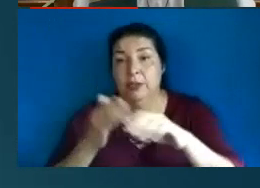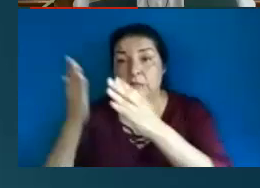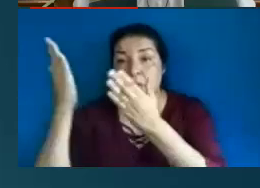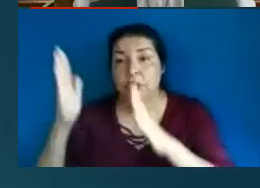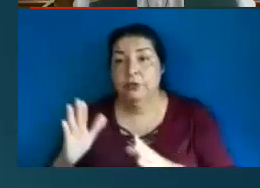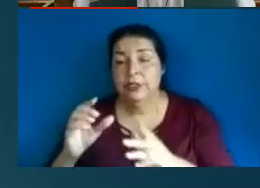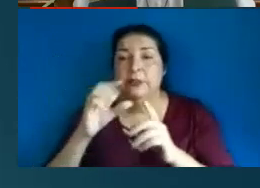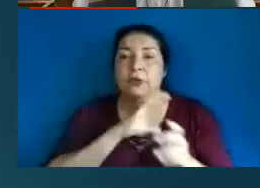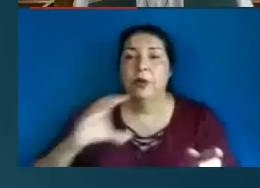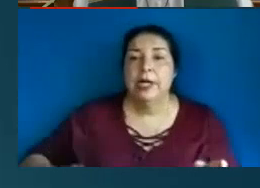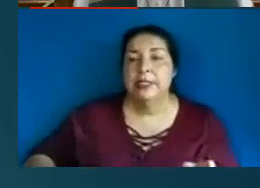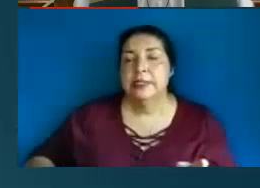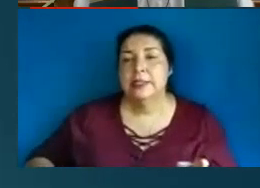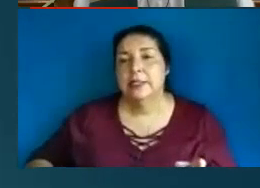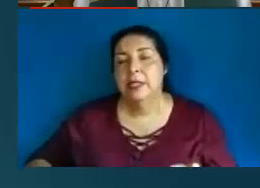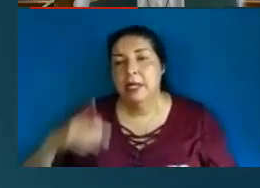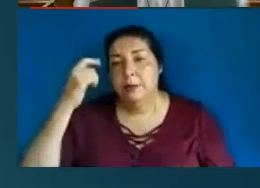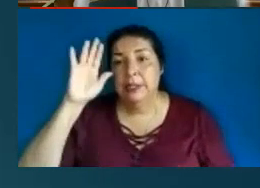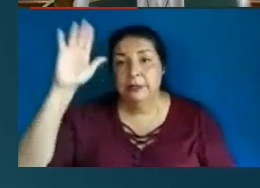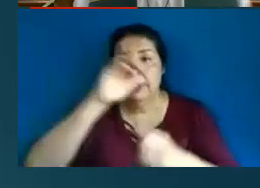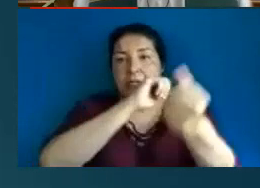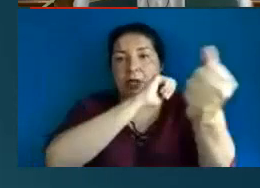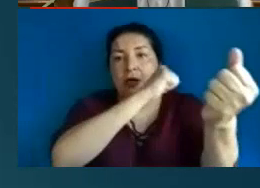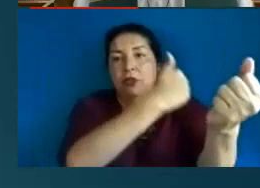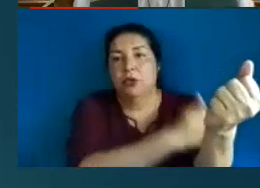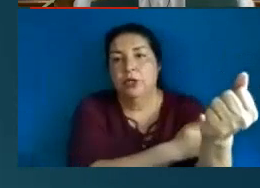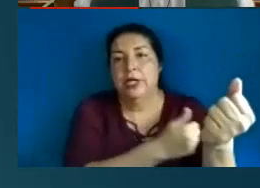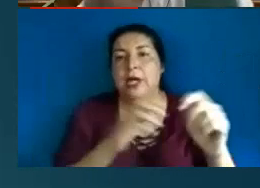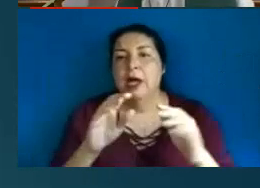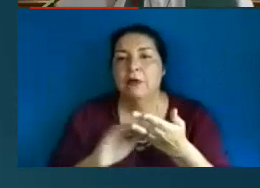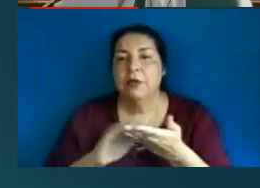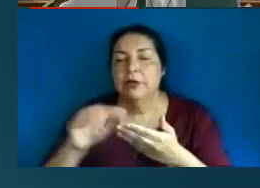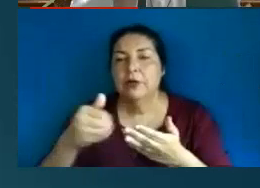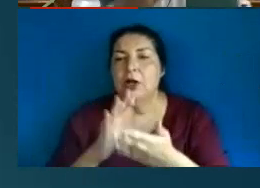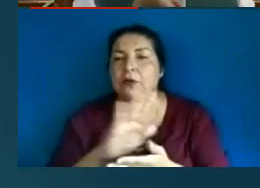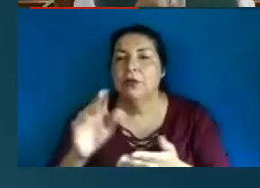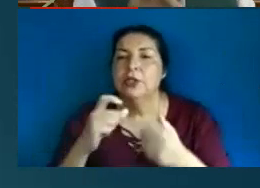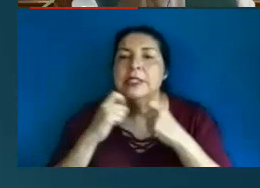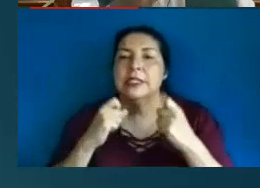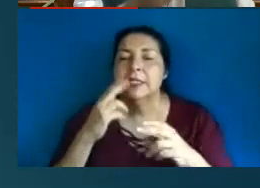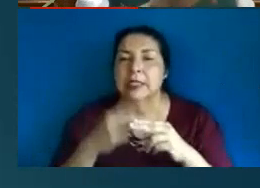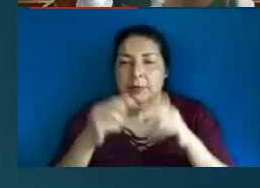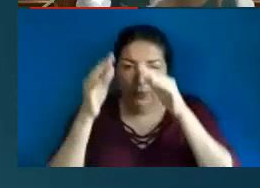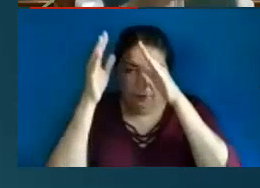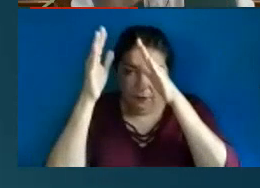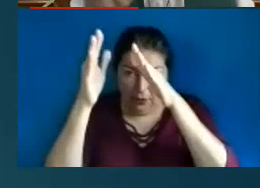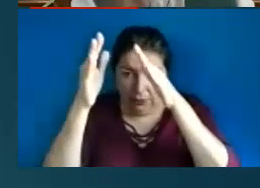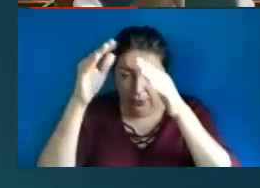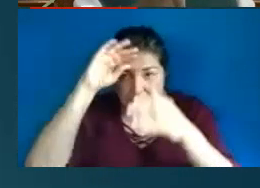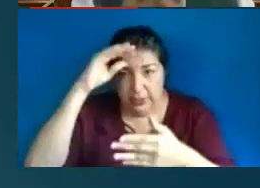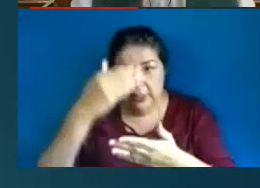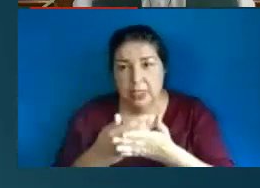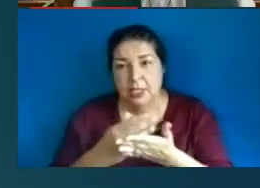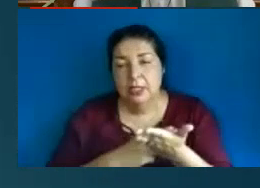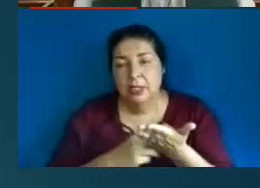servant of Christ, and by His authority, I therefore forgive you all of your sins, in the name of the Father, and of the Son,